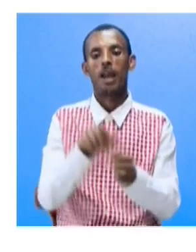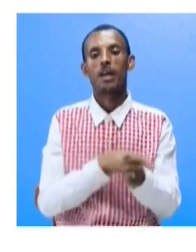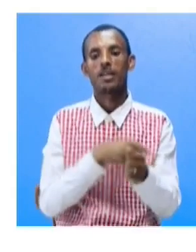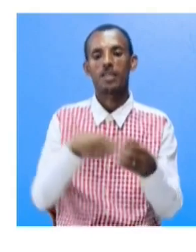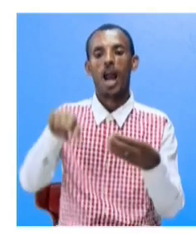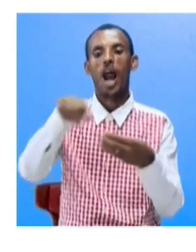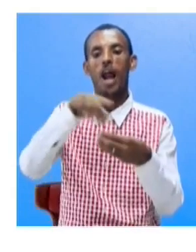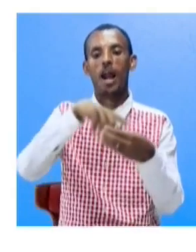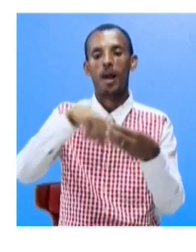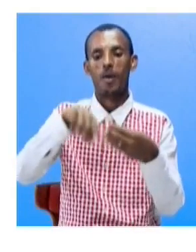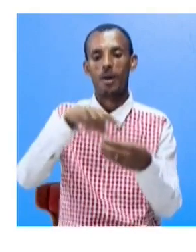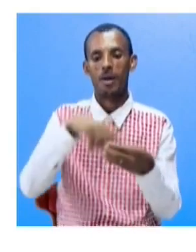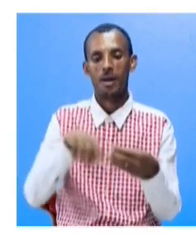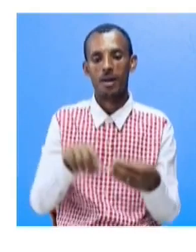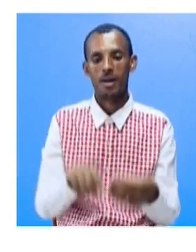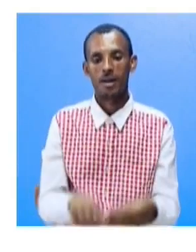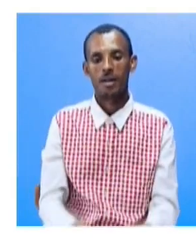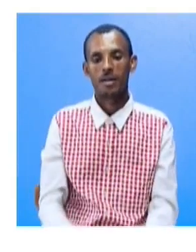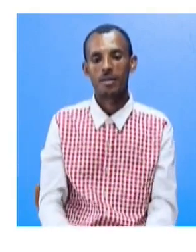around